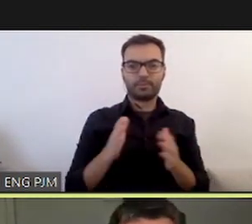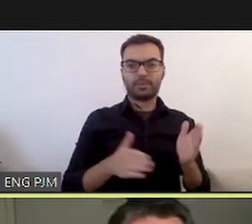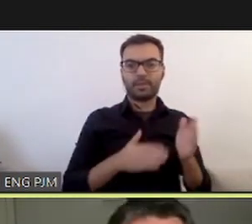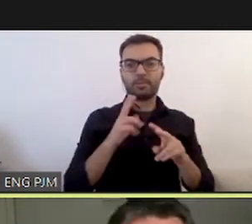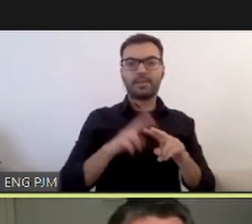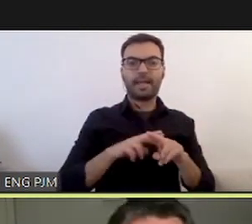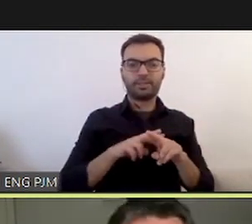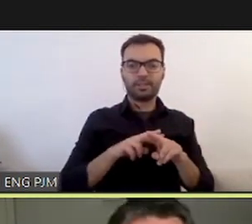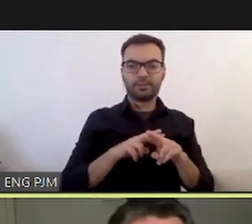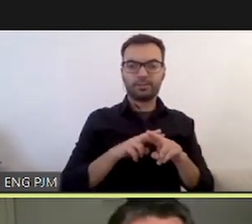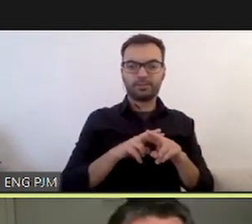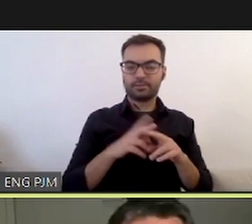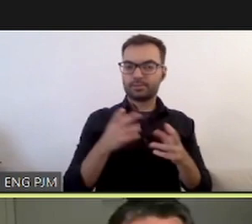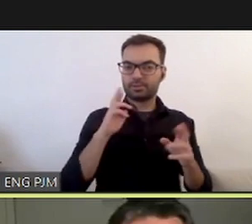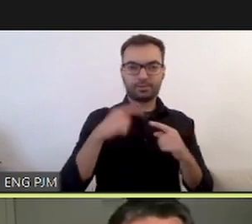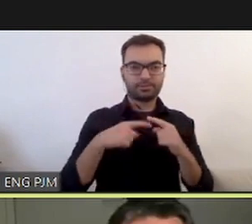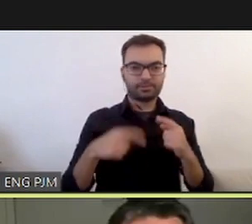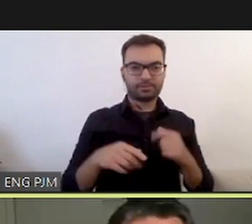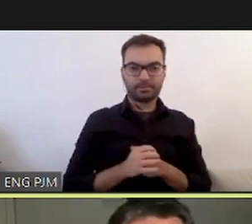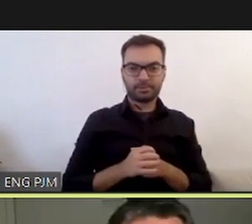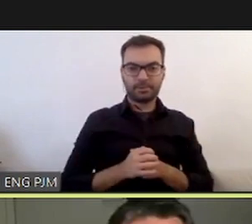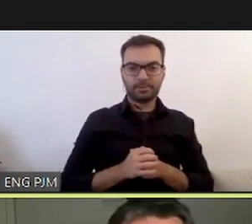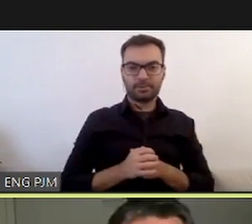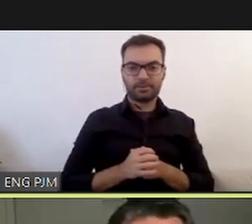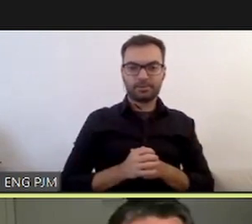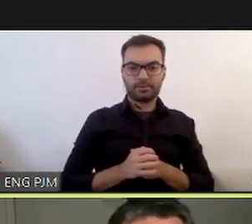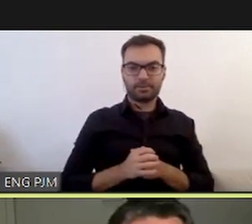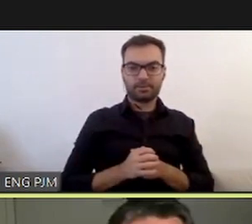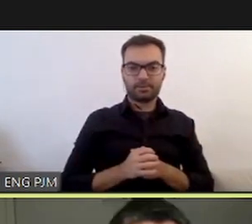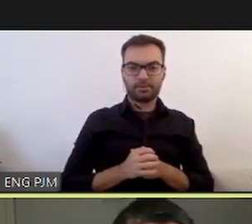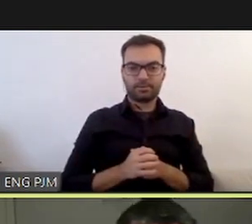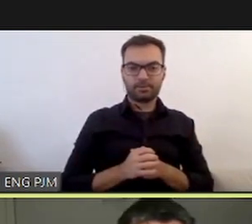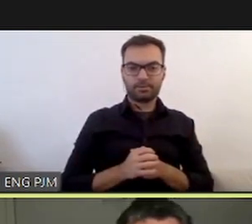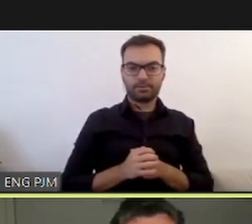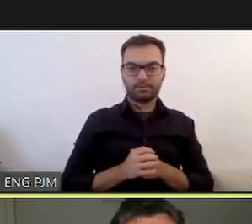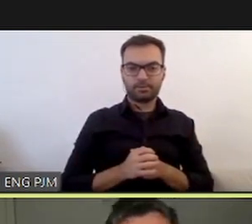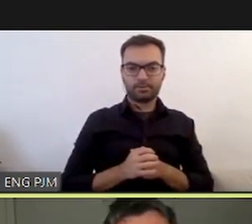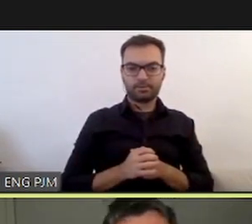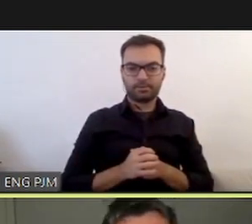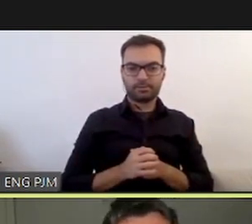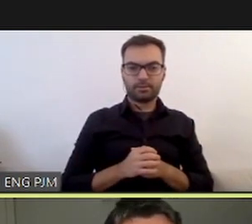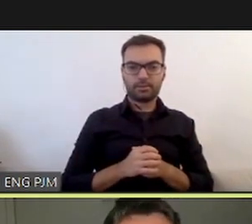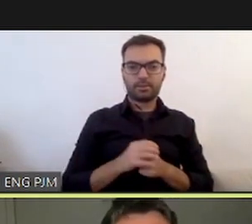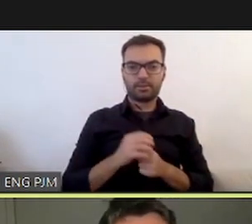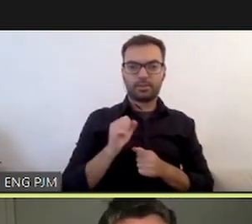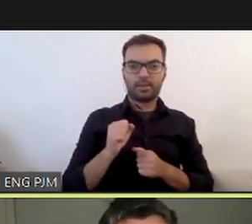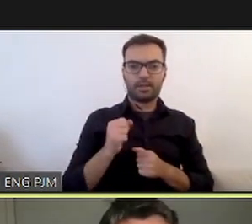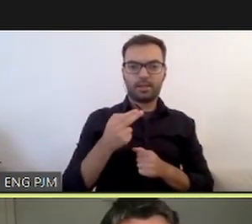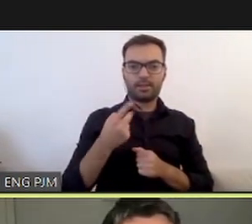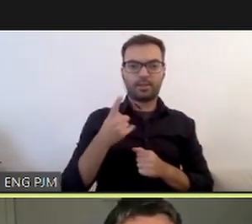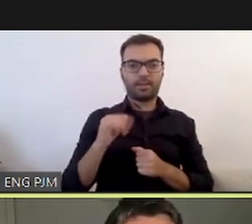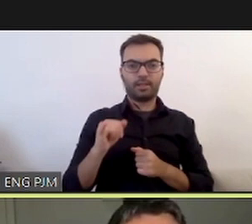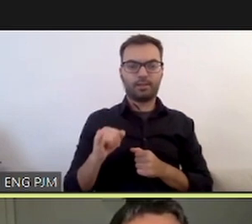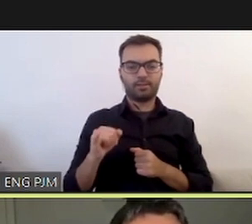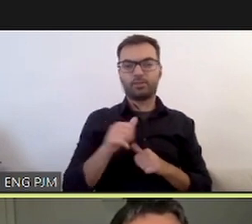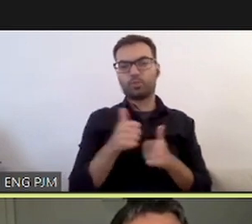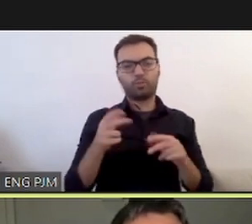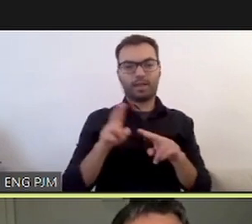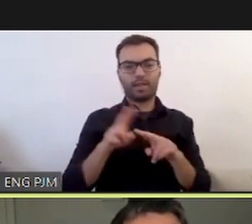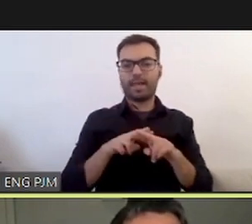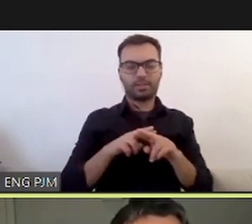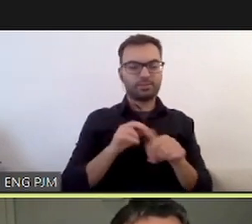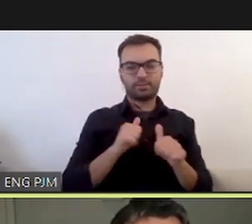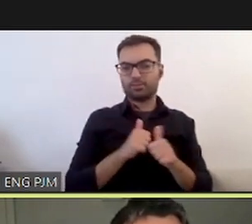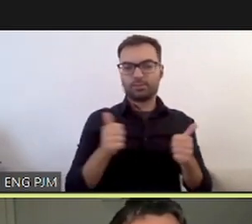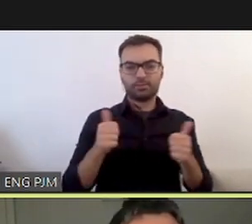I totally supported is the Andy. Andy is a really great tool that you can